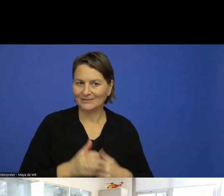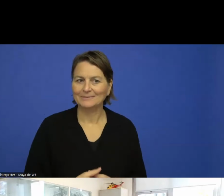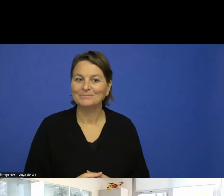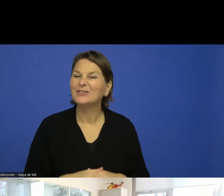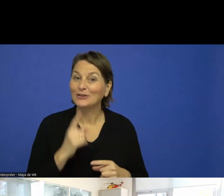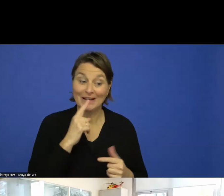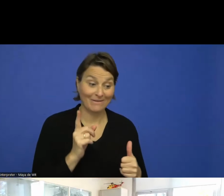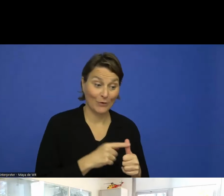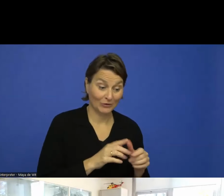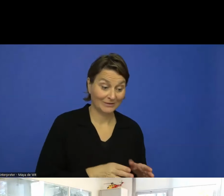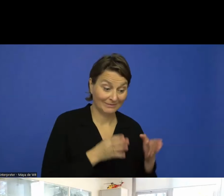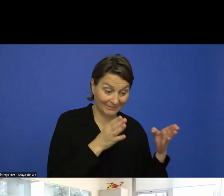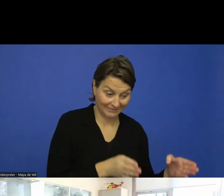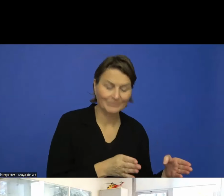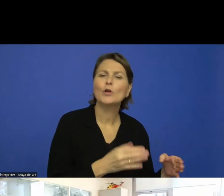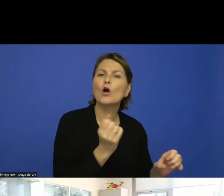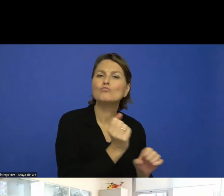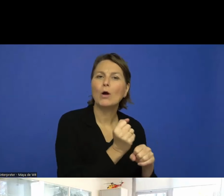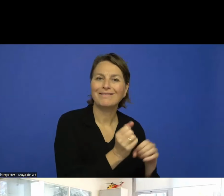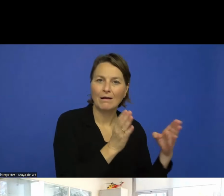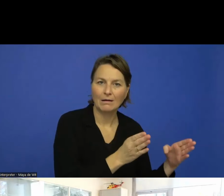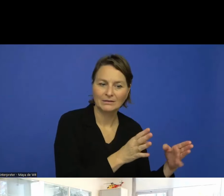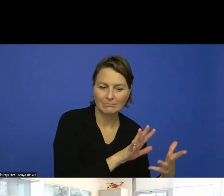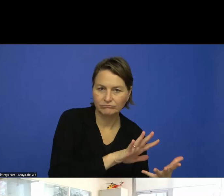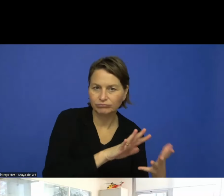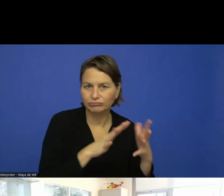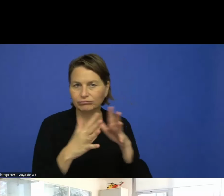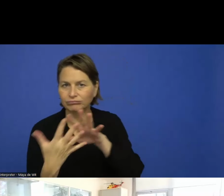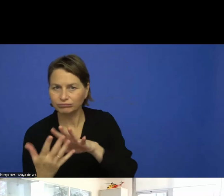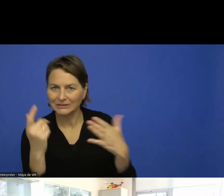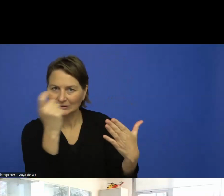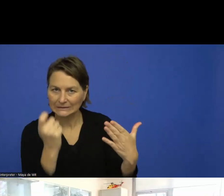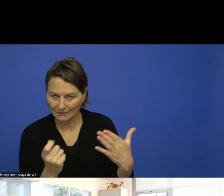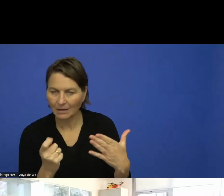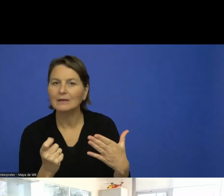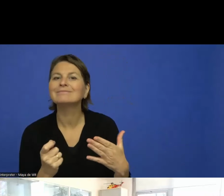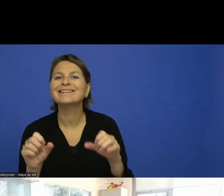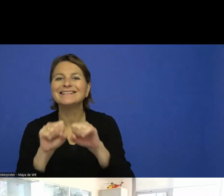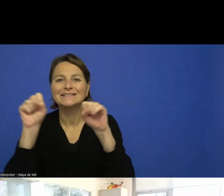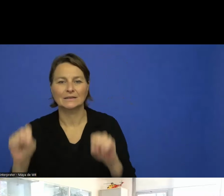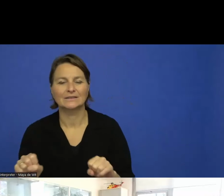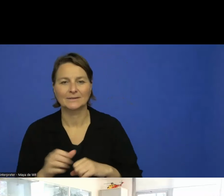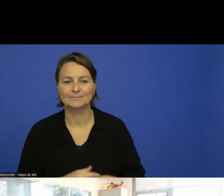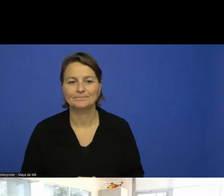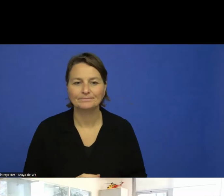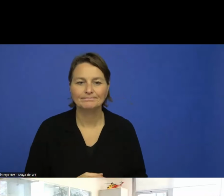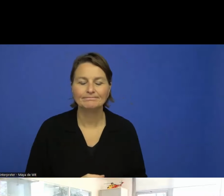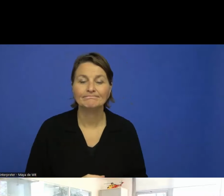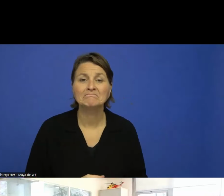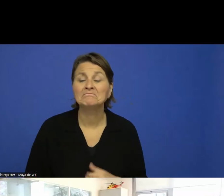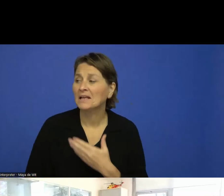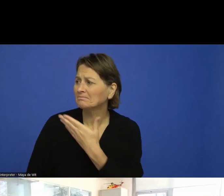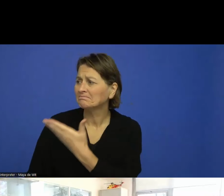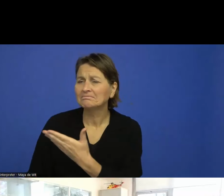system. And at the same time, we've been looking at the other half of the questions, the what could possibly go